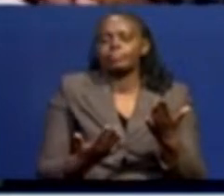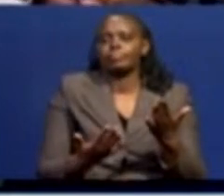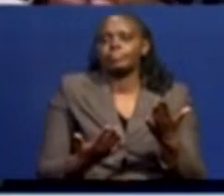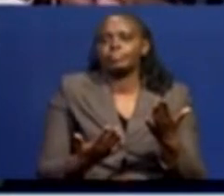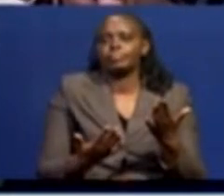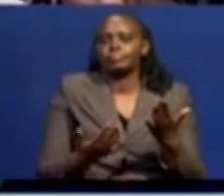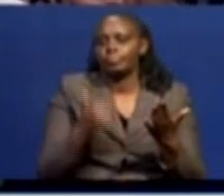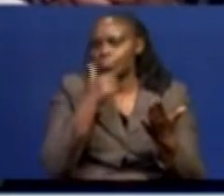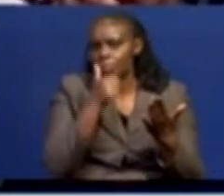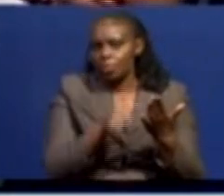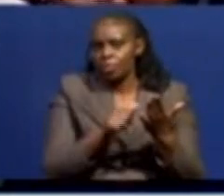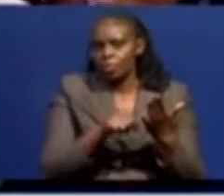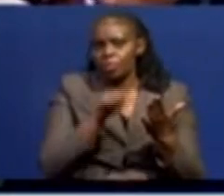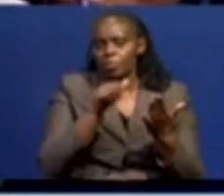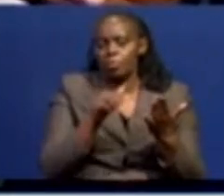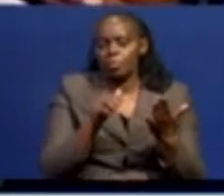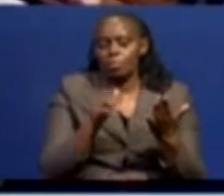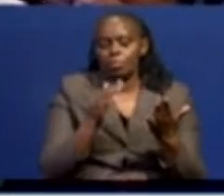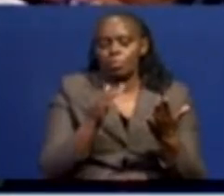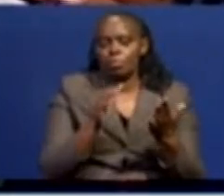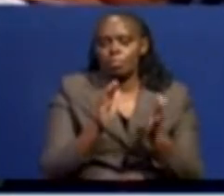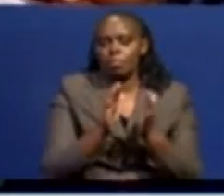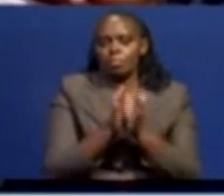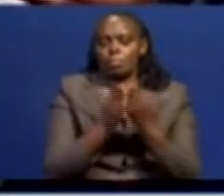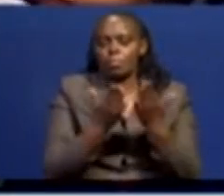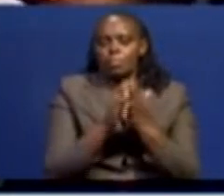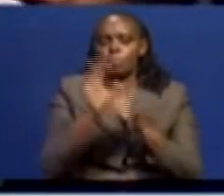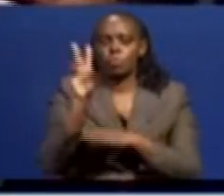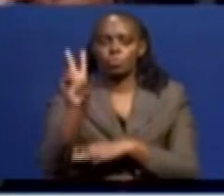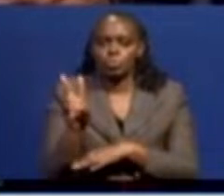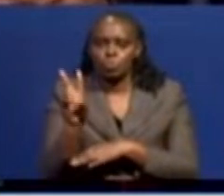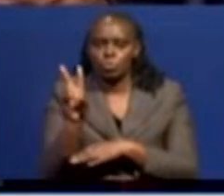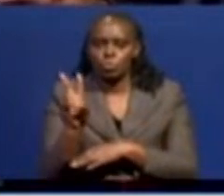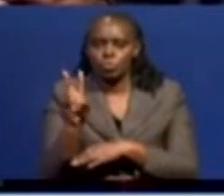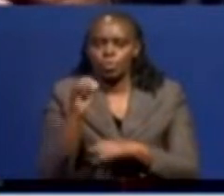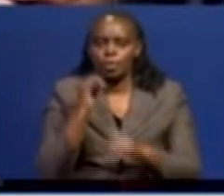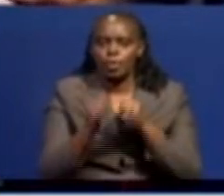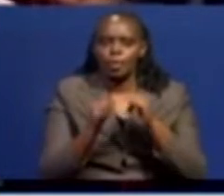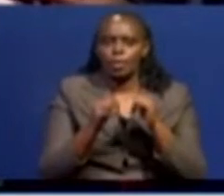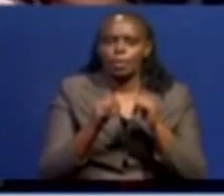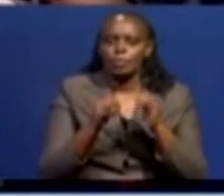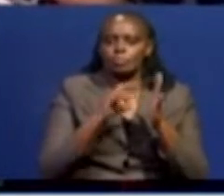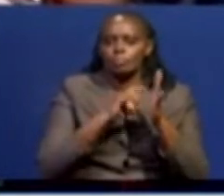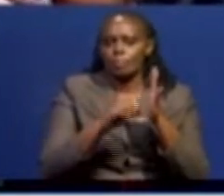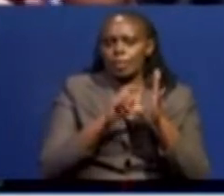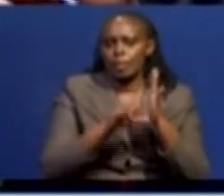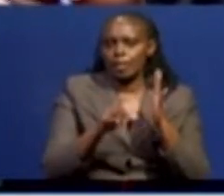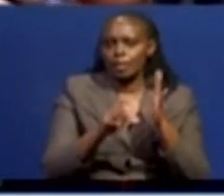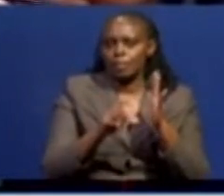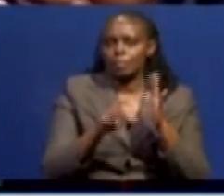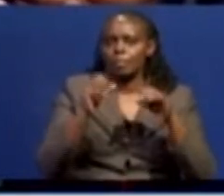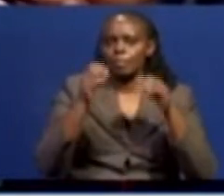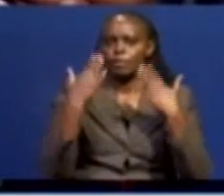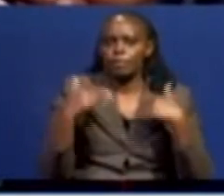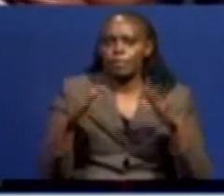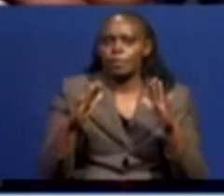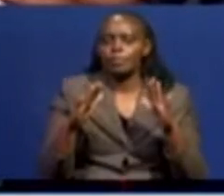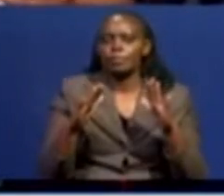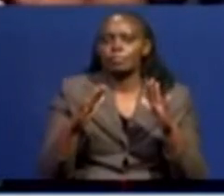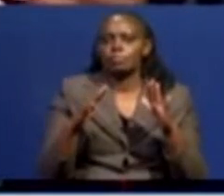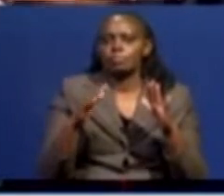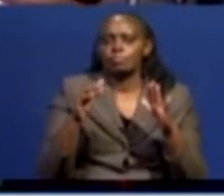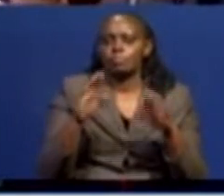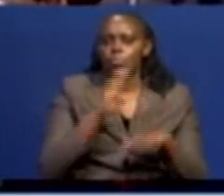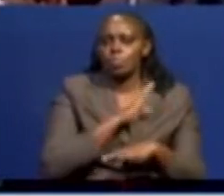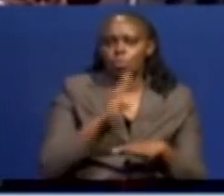In conclusion, it's on page 3 of volume 2, the last paragraph. In